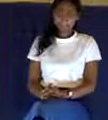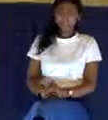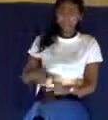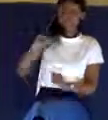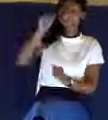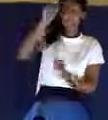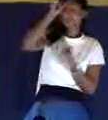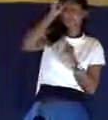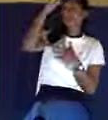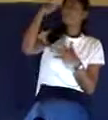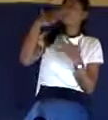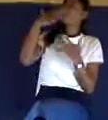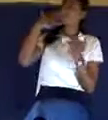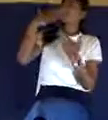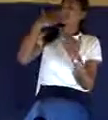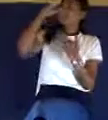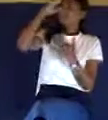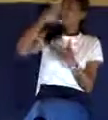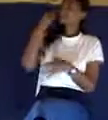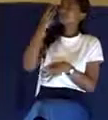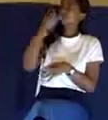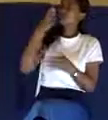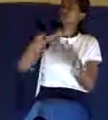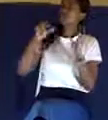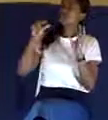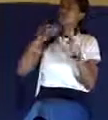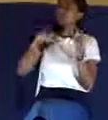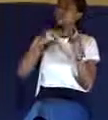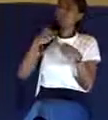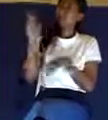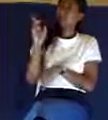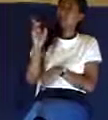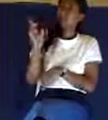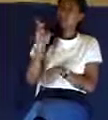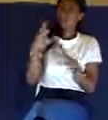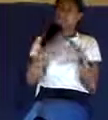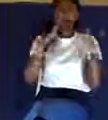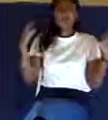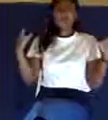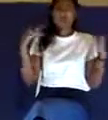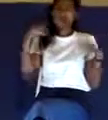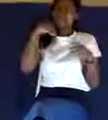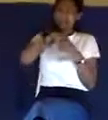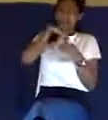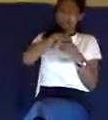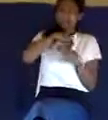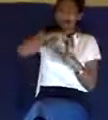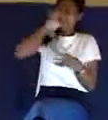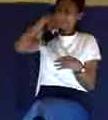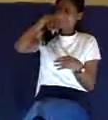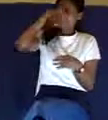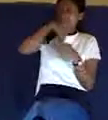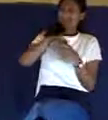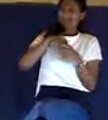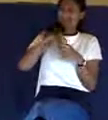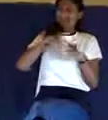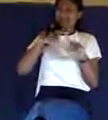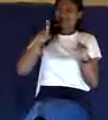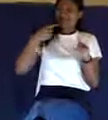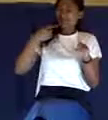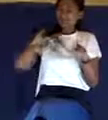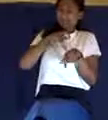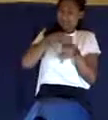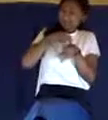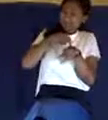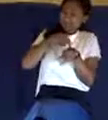Father, we thank you for this beautiful narrative. There's so much in it. I feel like we just kind of scratched the surface a